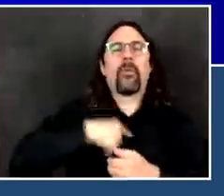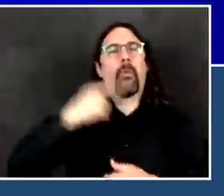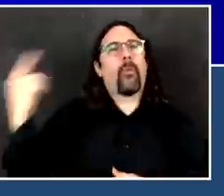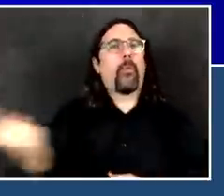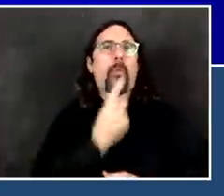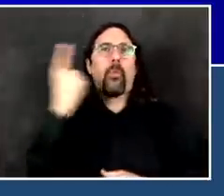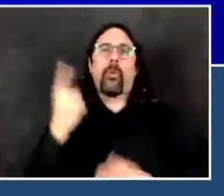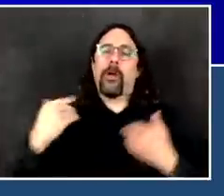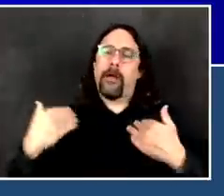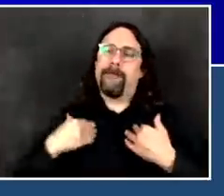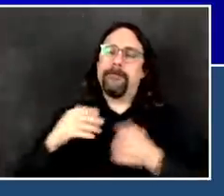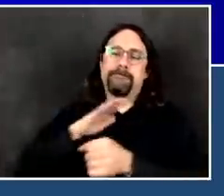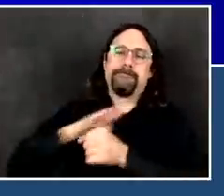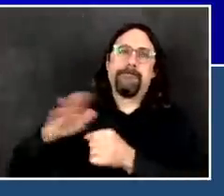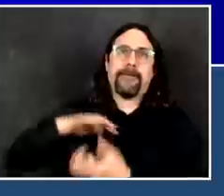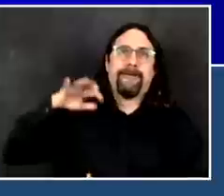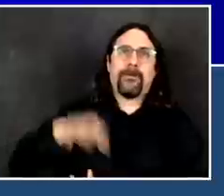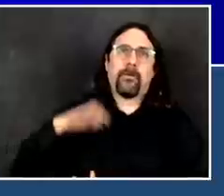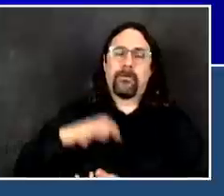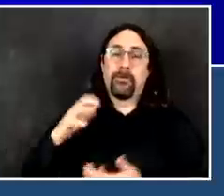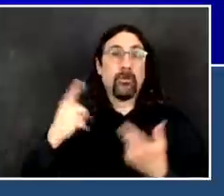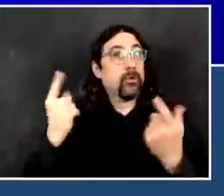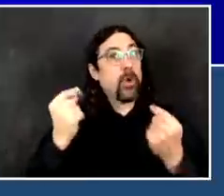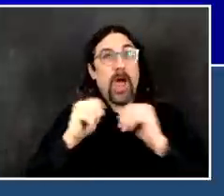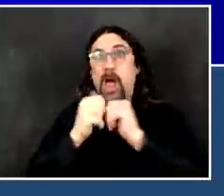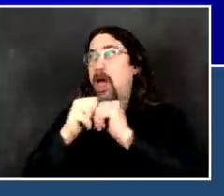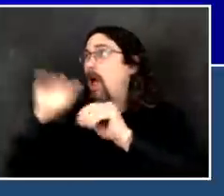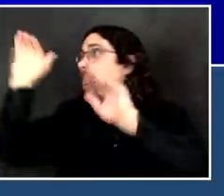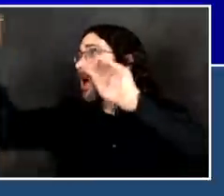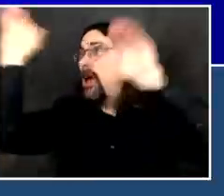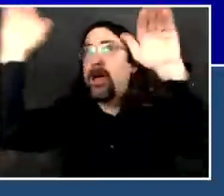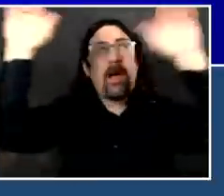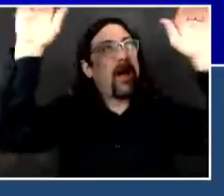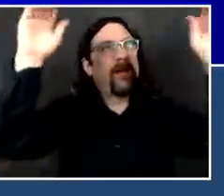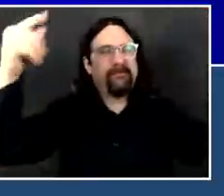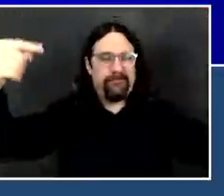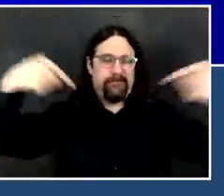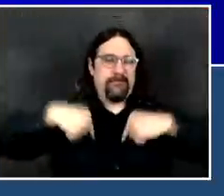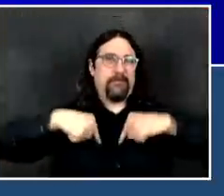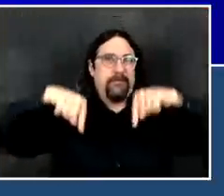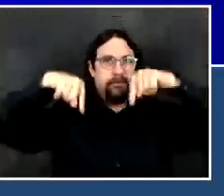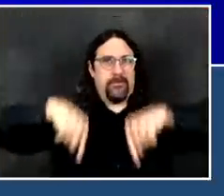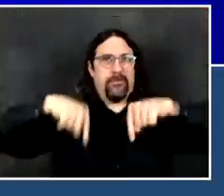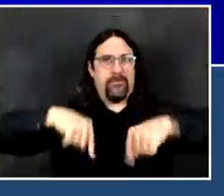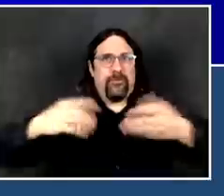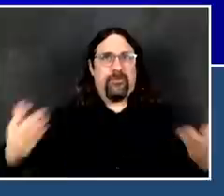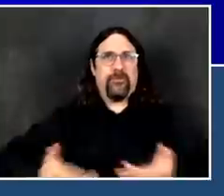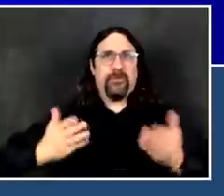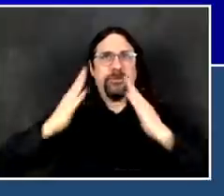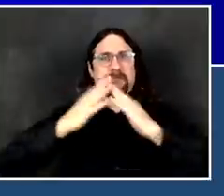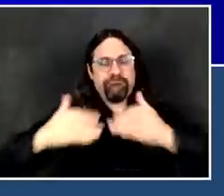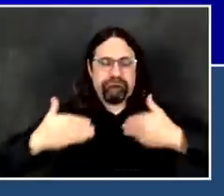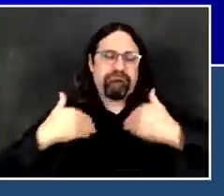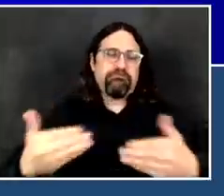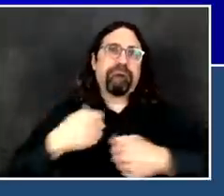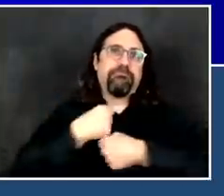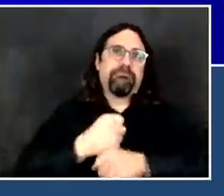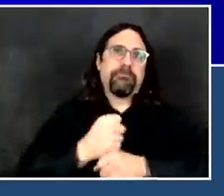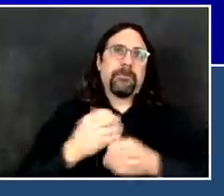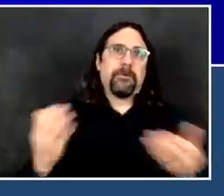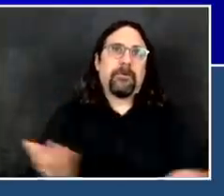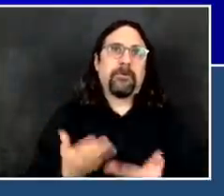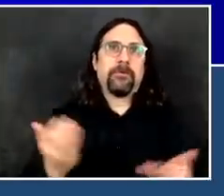go. But this is a remarkable achievement. You're going to hear from some of the people who made it happen. I want to tell you, these ventilators right